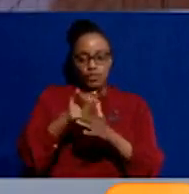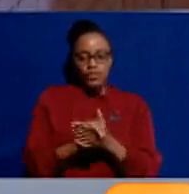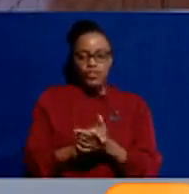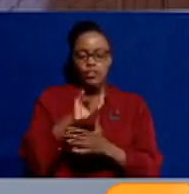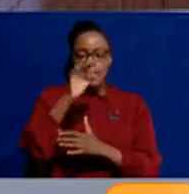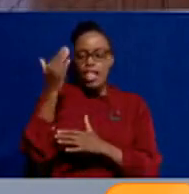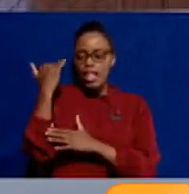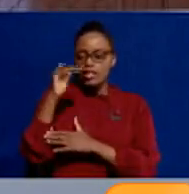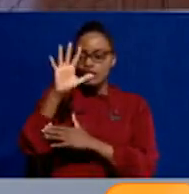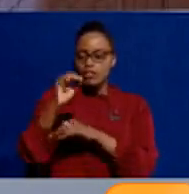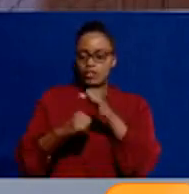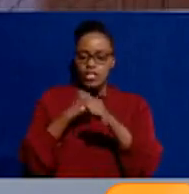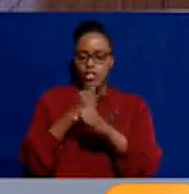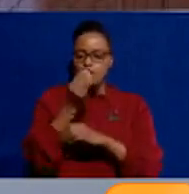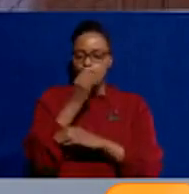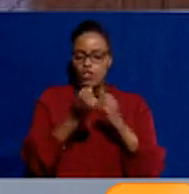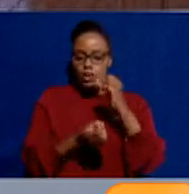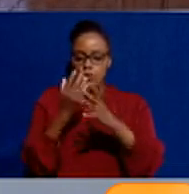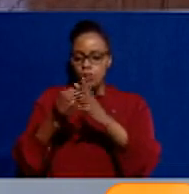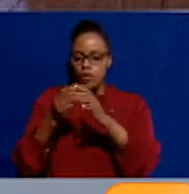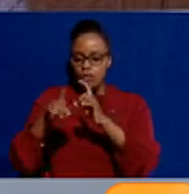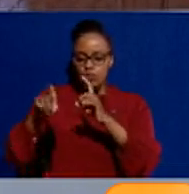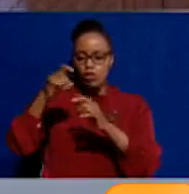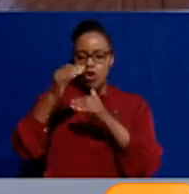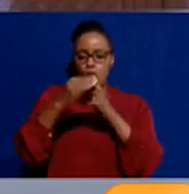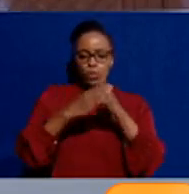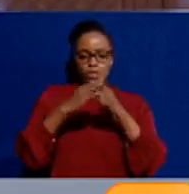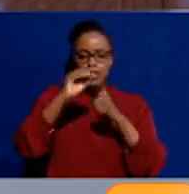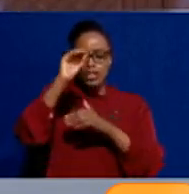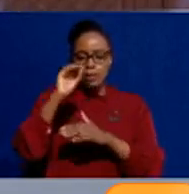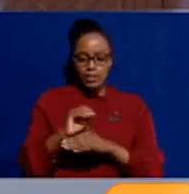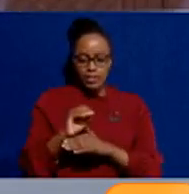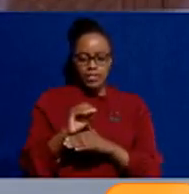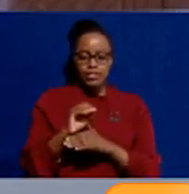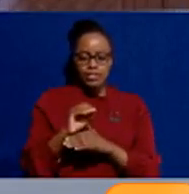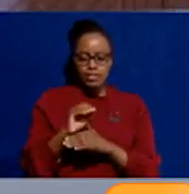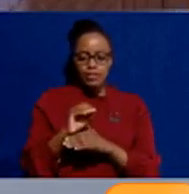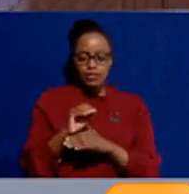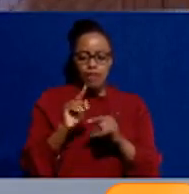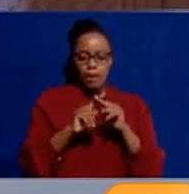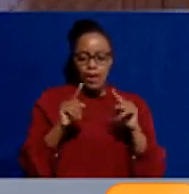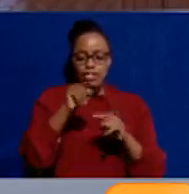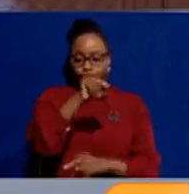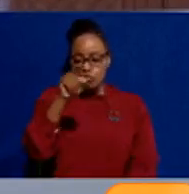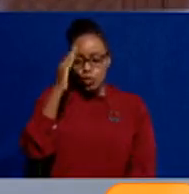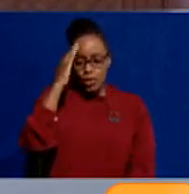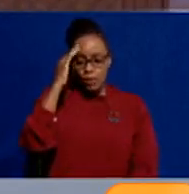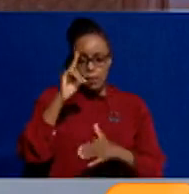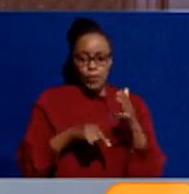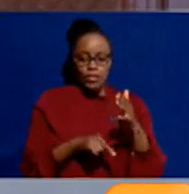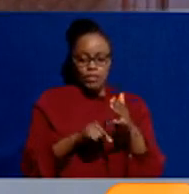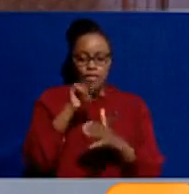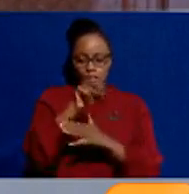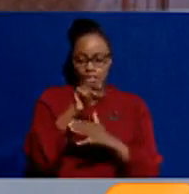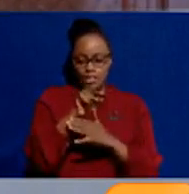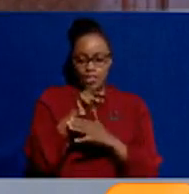years, food production has gone up almost 90%. But remember, this